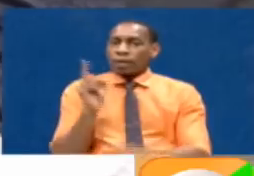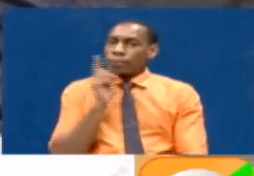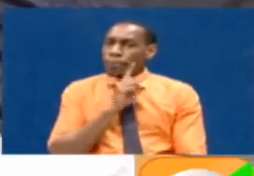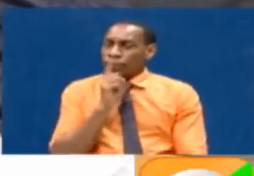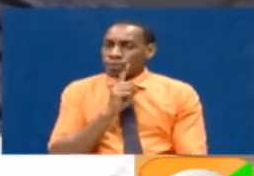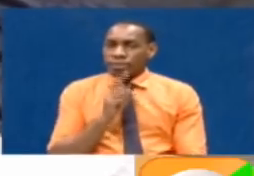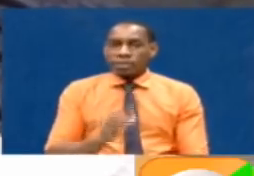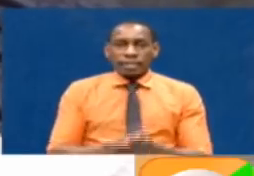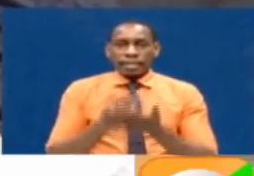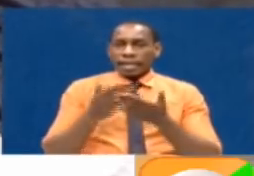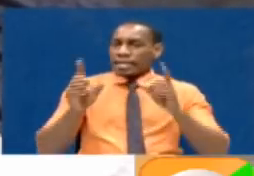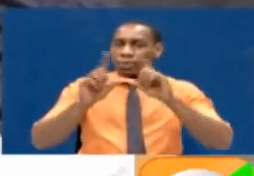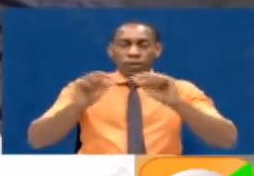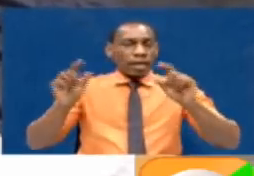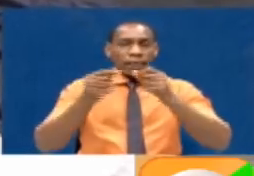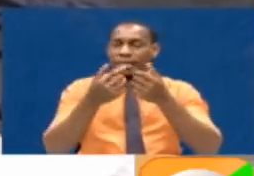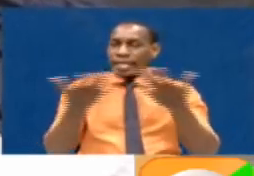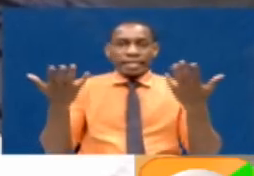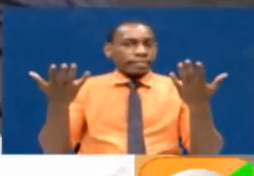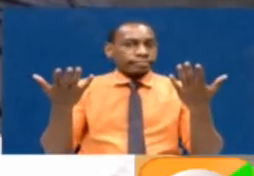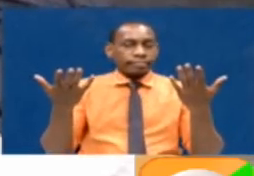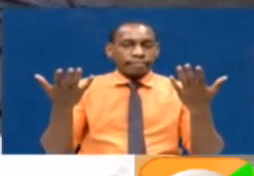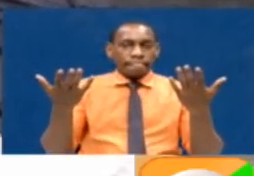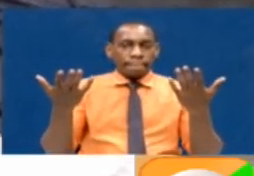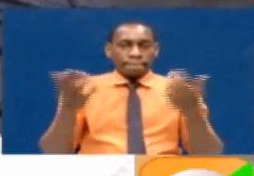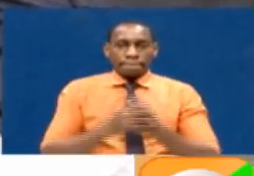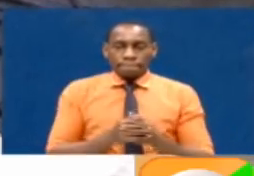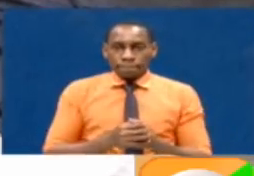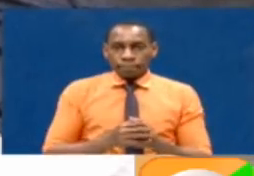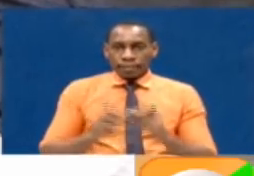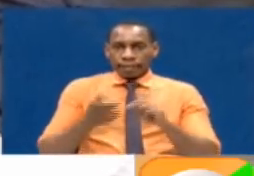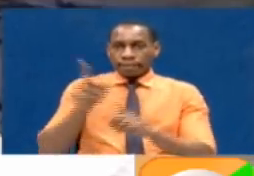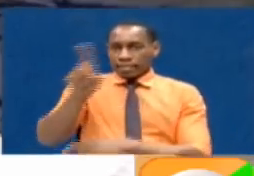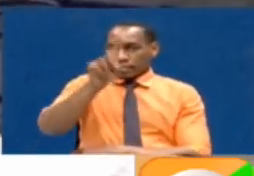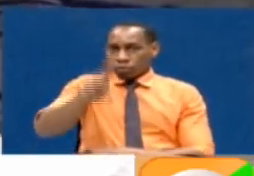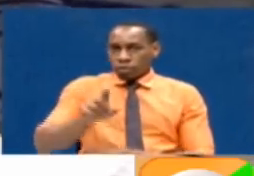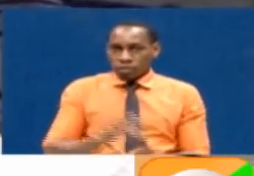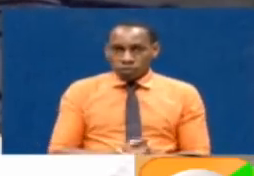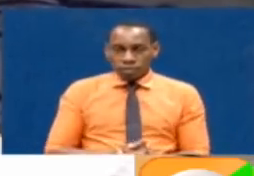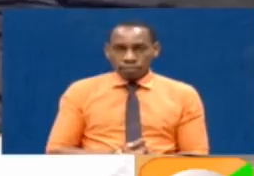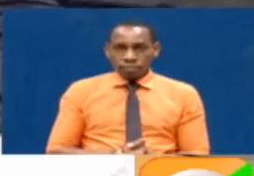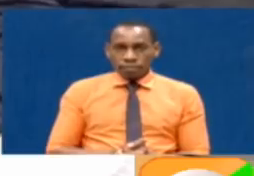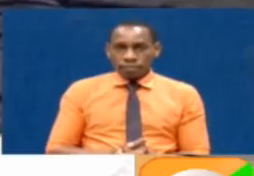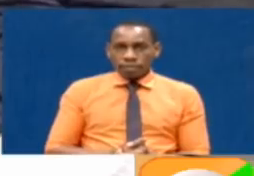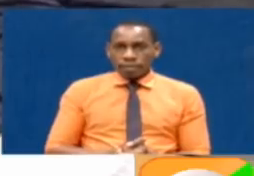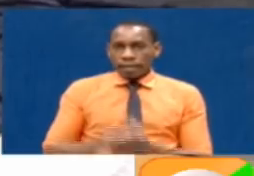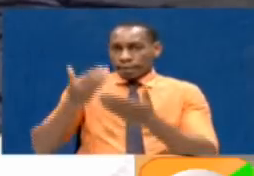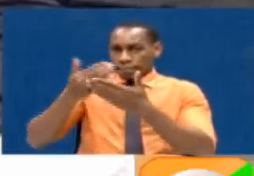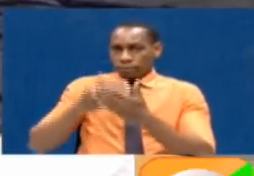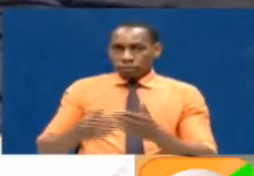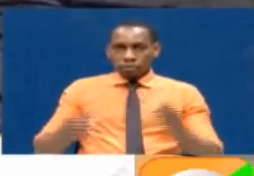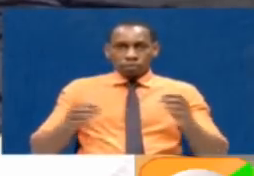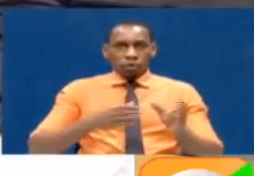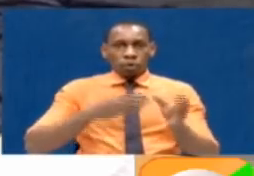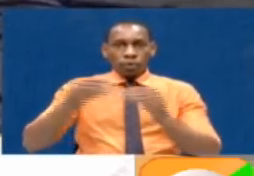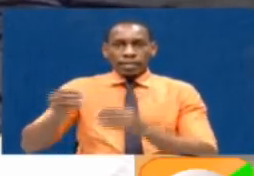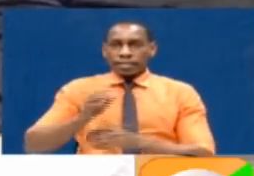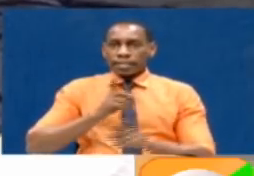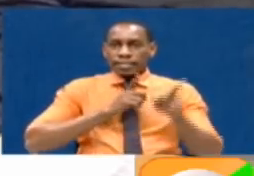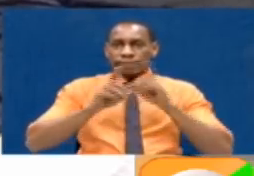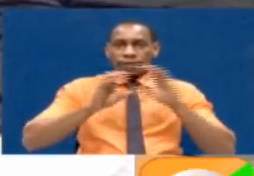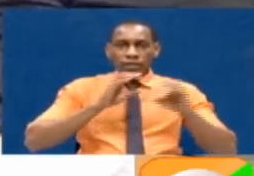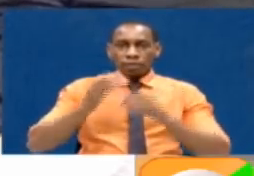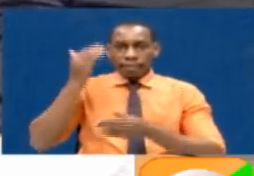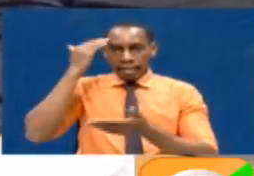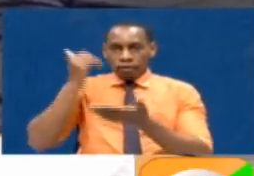Any phrase you want, you call it. My first question will be, have you been to Safaricom headquarters or are you working from